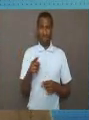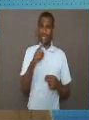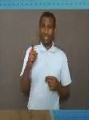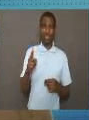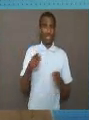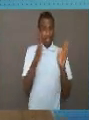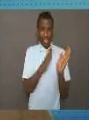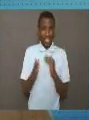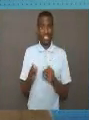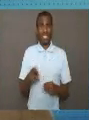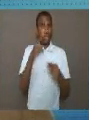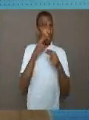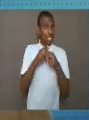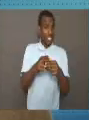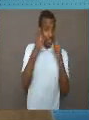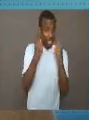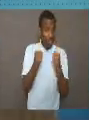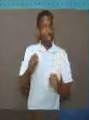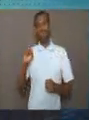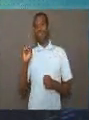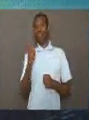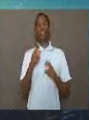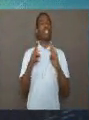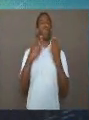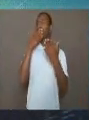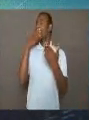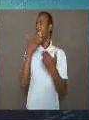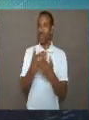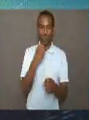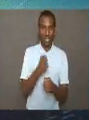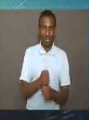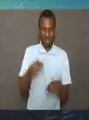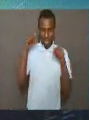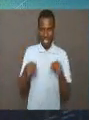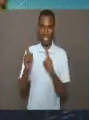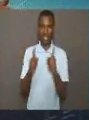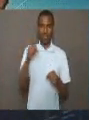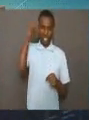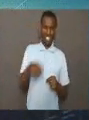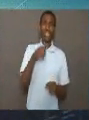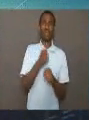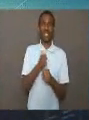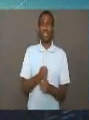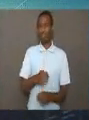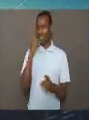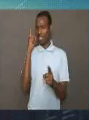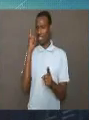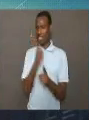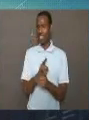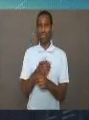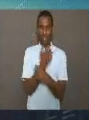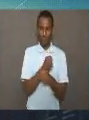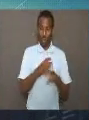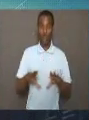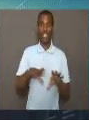correctly? If so, great work. This concludes today's lesson. We